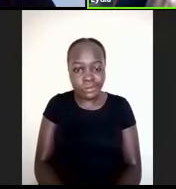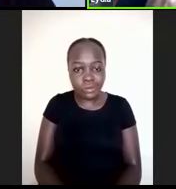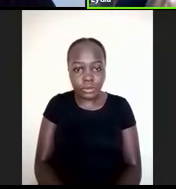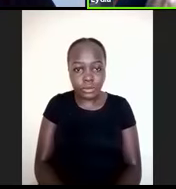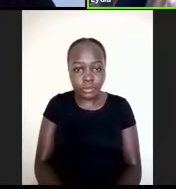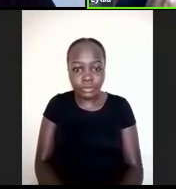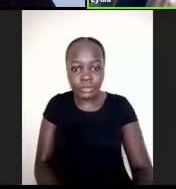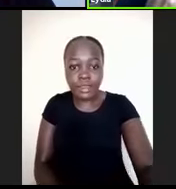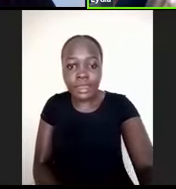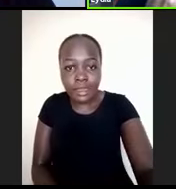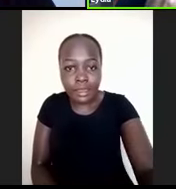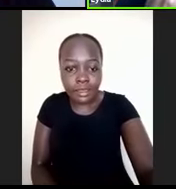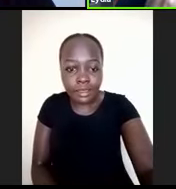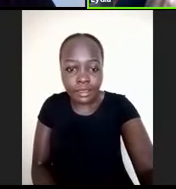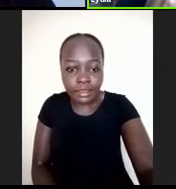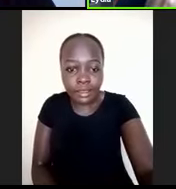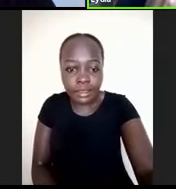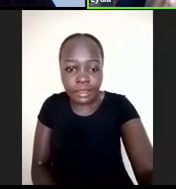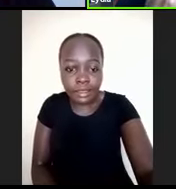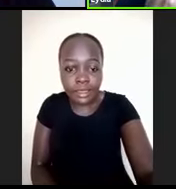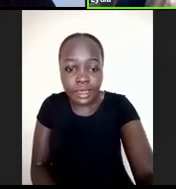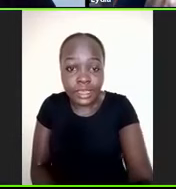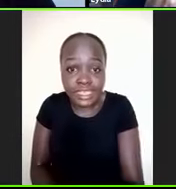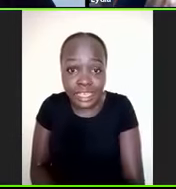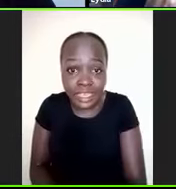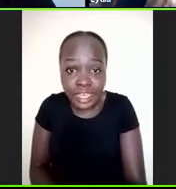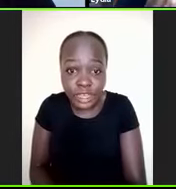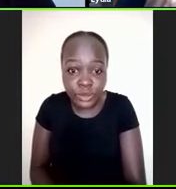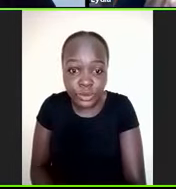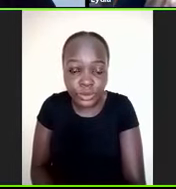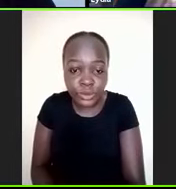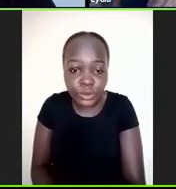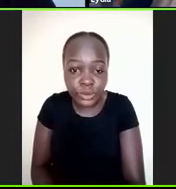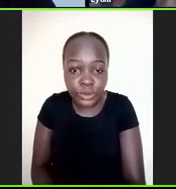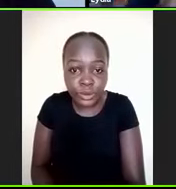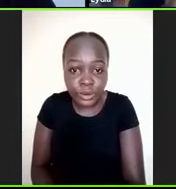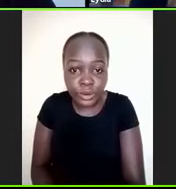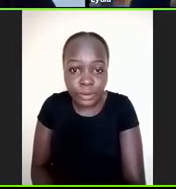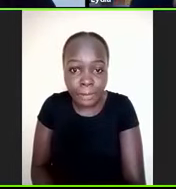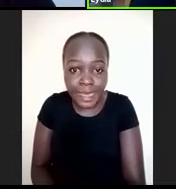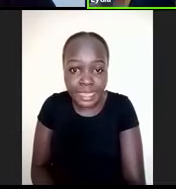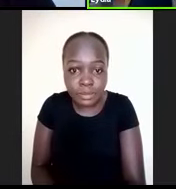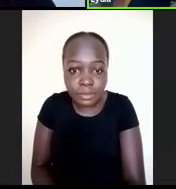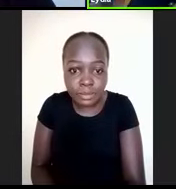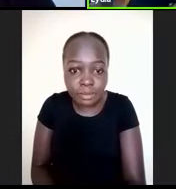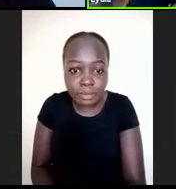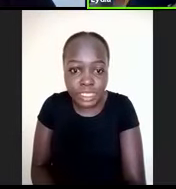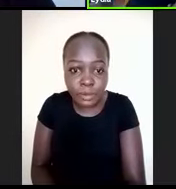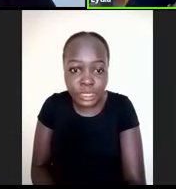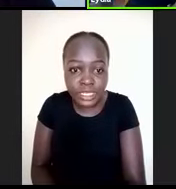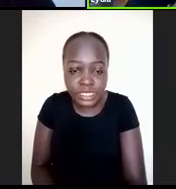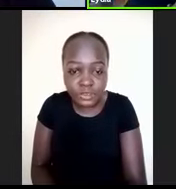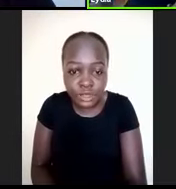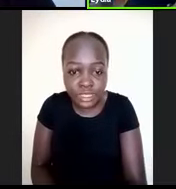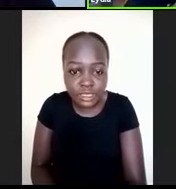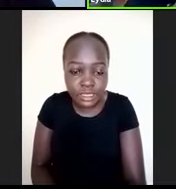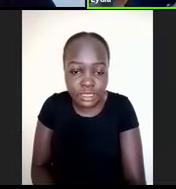Fiona, are you okay? You can hear me? Yes, I can hear you. Okay, so I think it's inside.